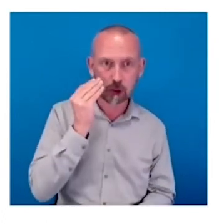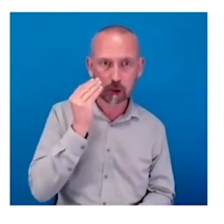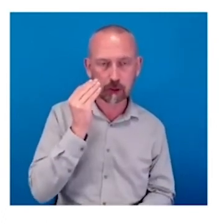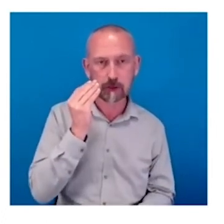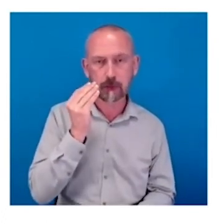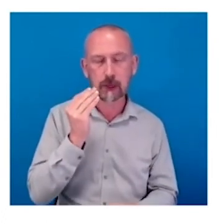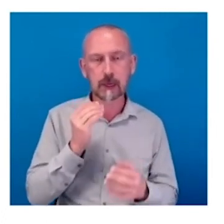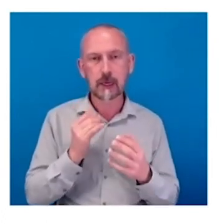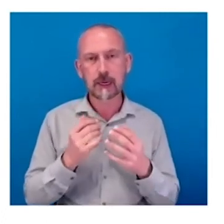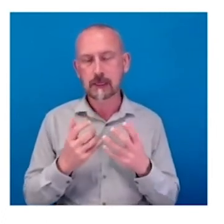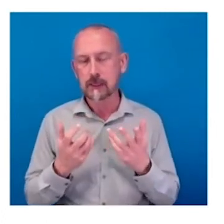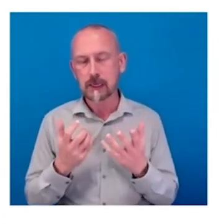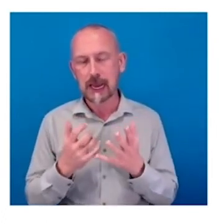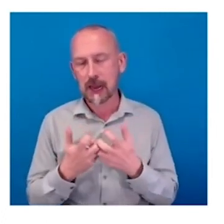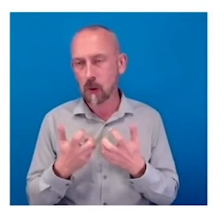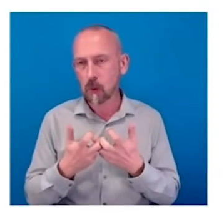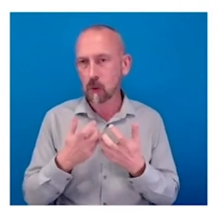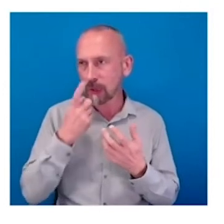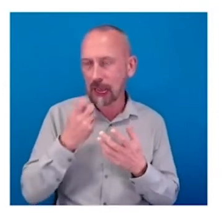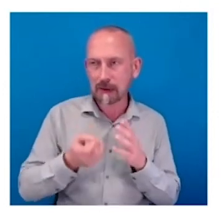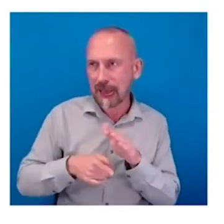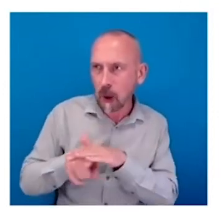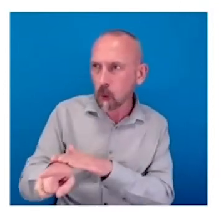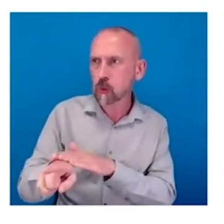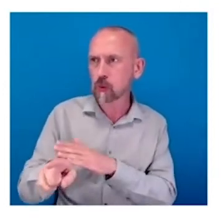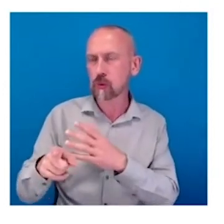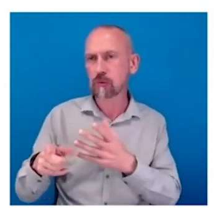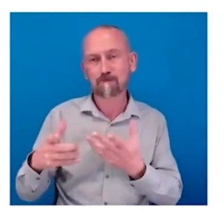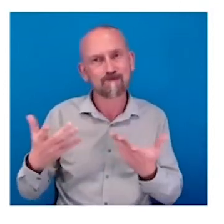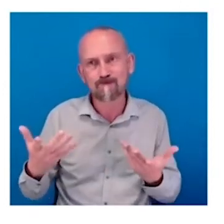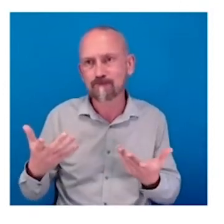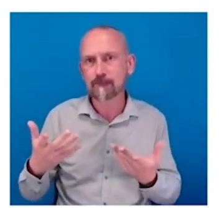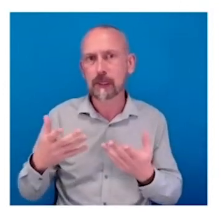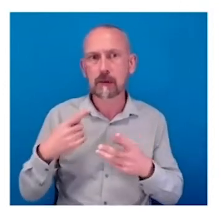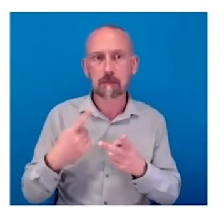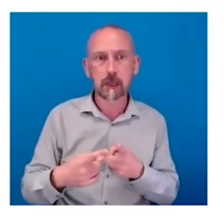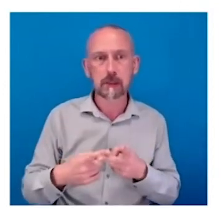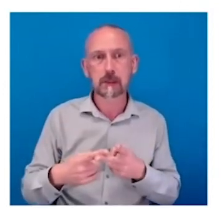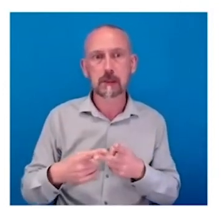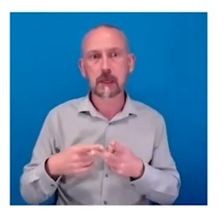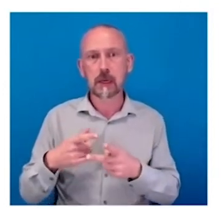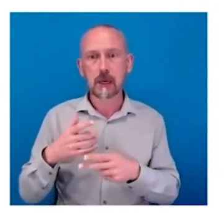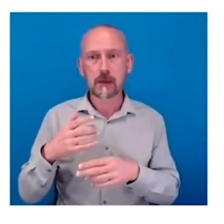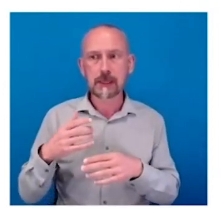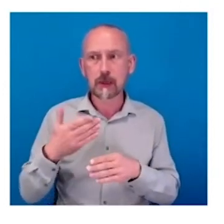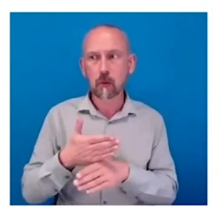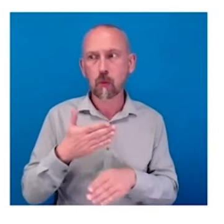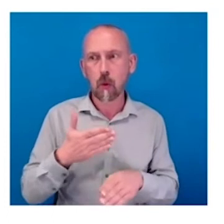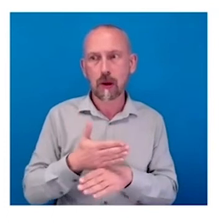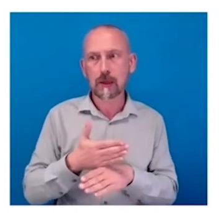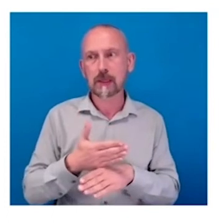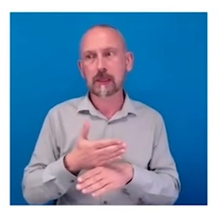of people to go out, but also to work with orientation and mobility instructors. But ultimately, we see this